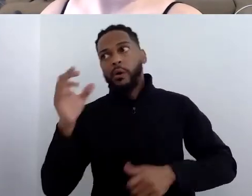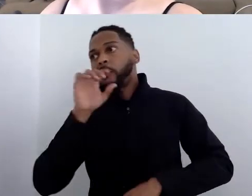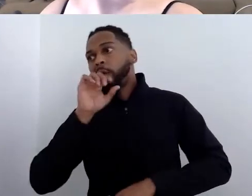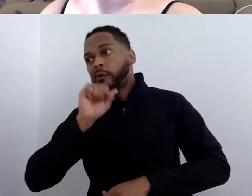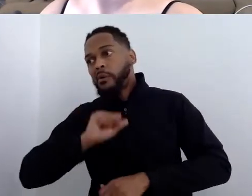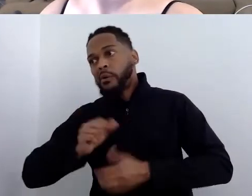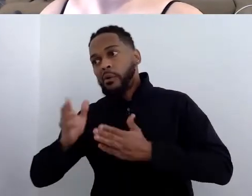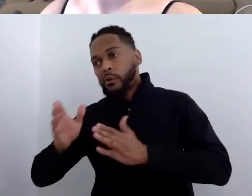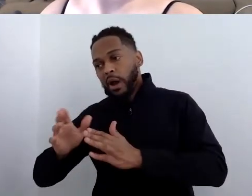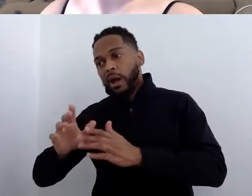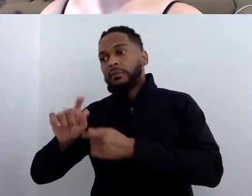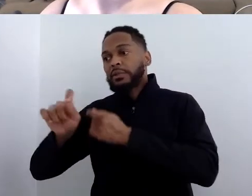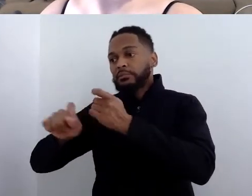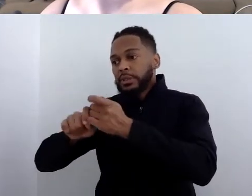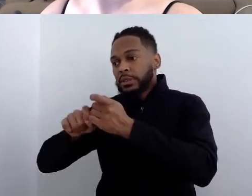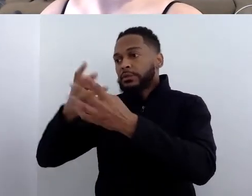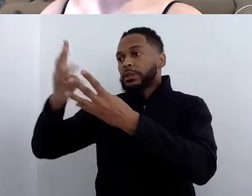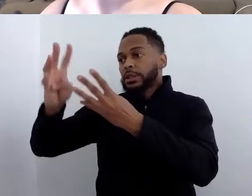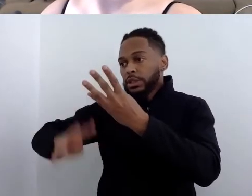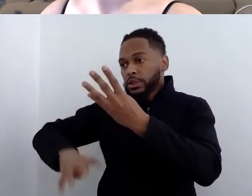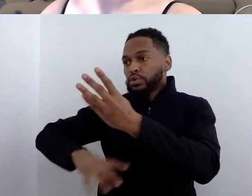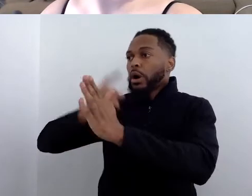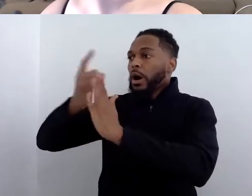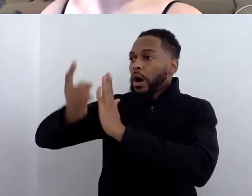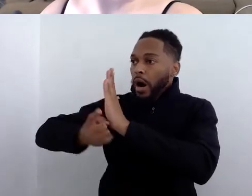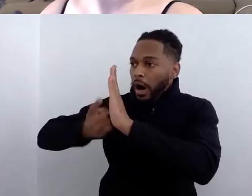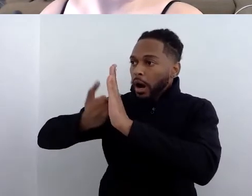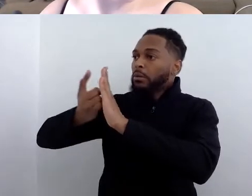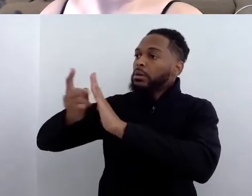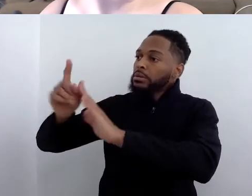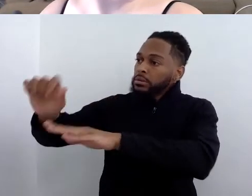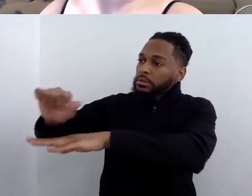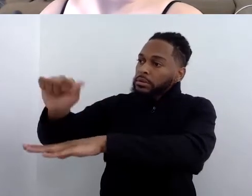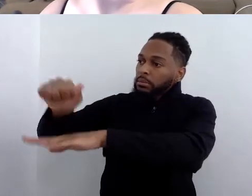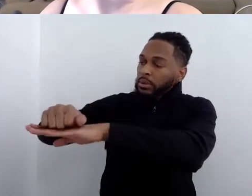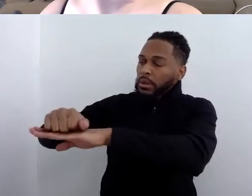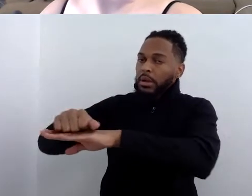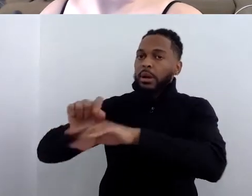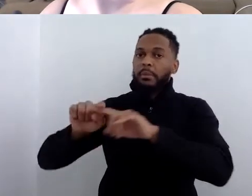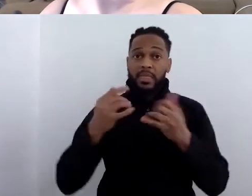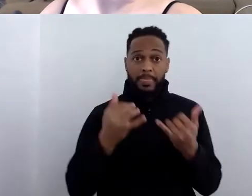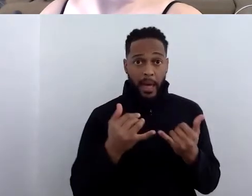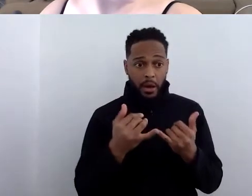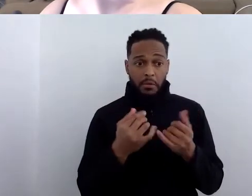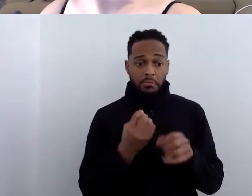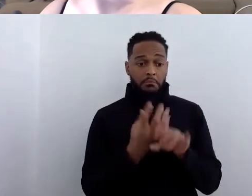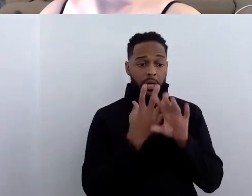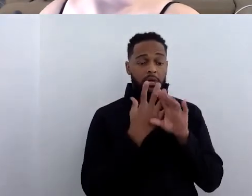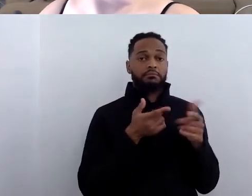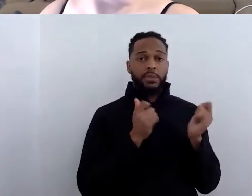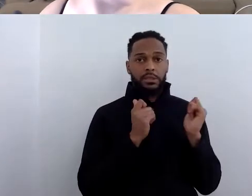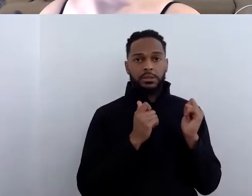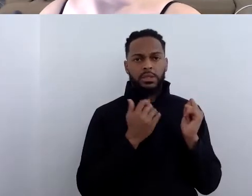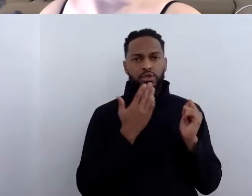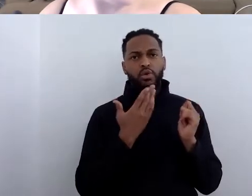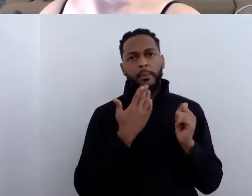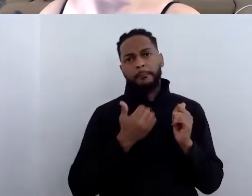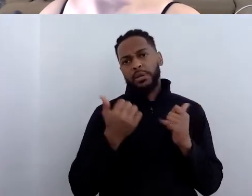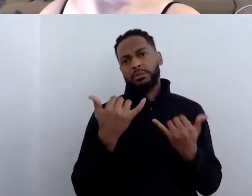hours and that's it, is also something I think that we're better at now that we weren't at the